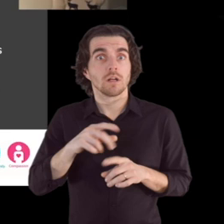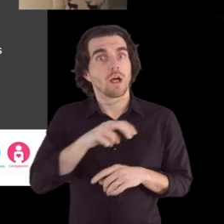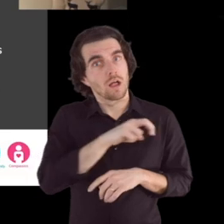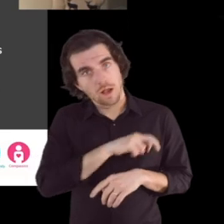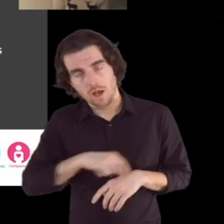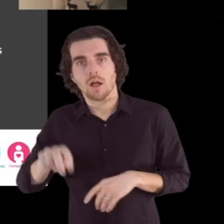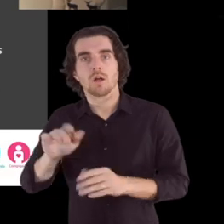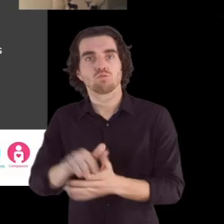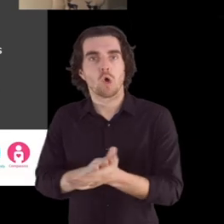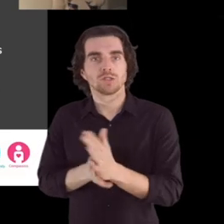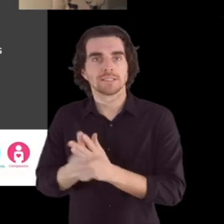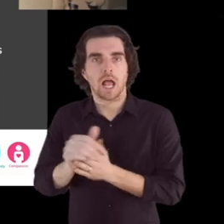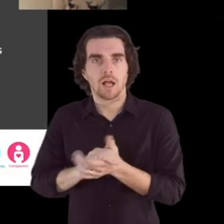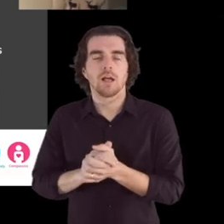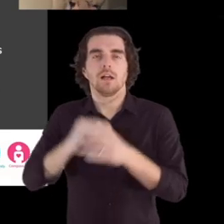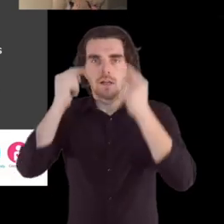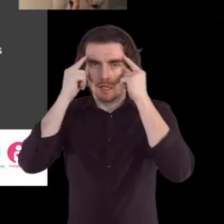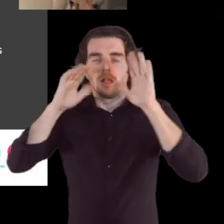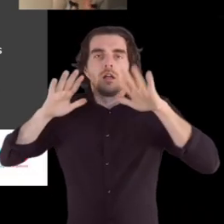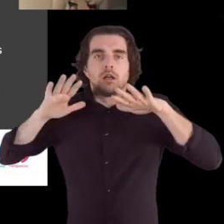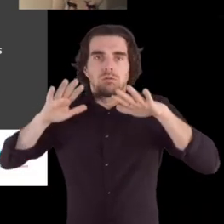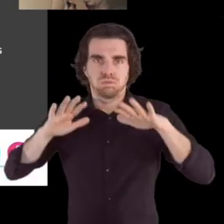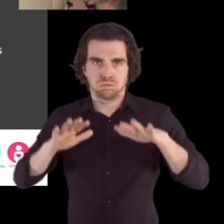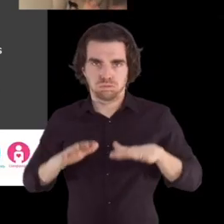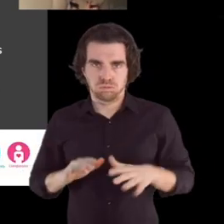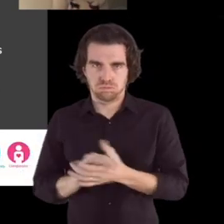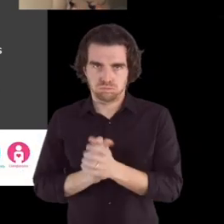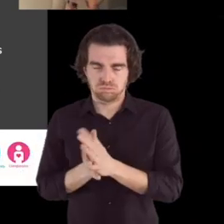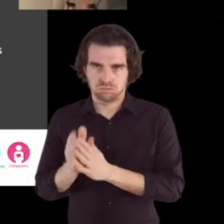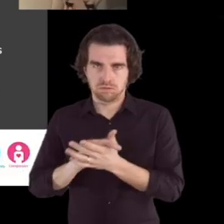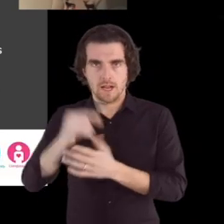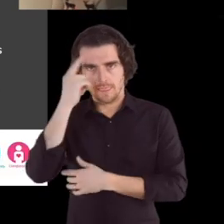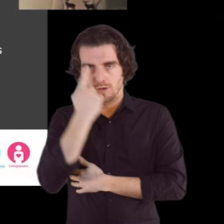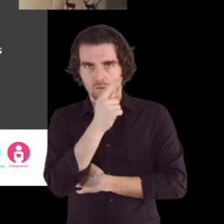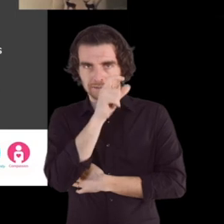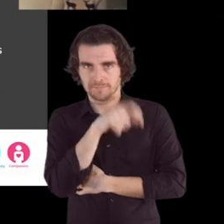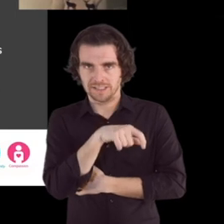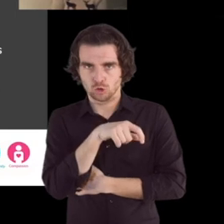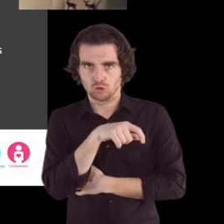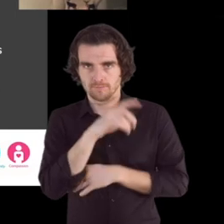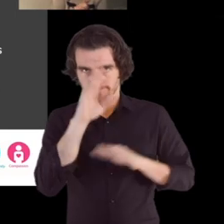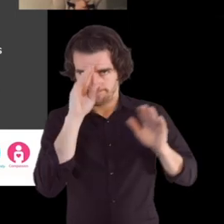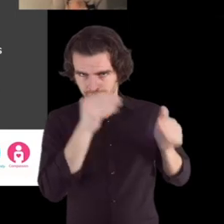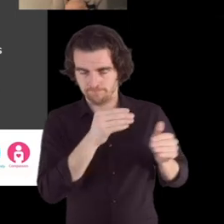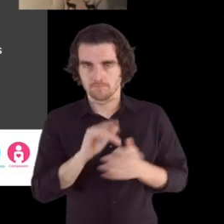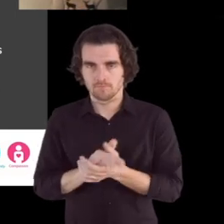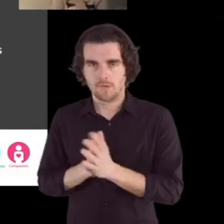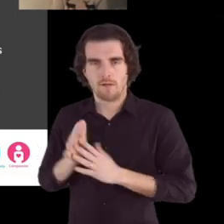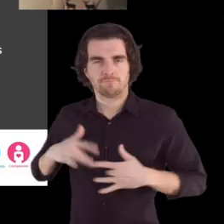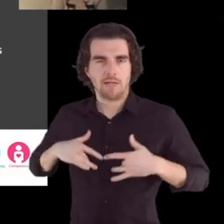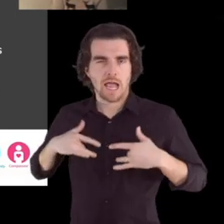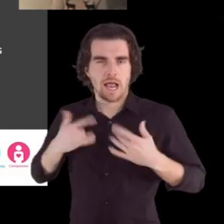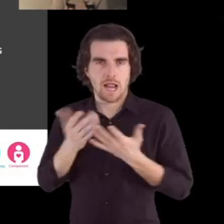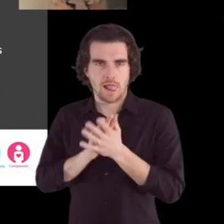washing her hands as a kind of a mindful activity. So when she washes she's seeing one patient, she washes her hands, she focuses on the feel of the water and suds